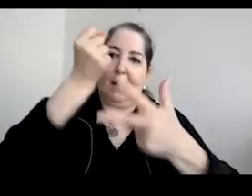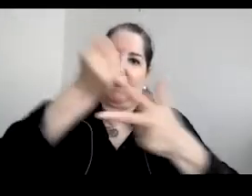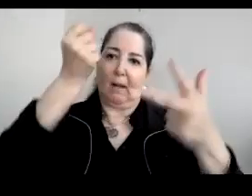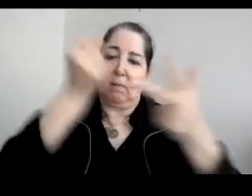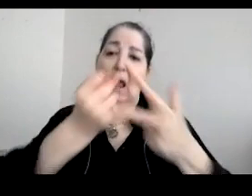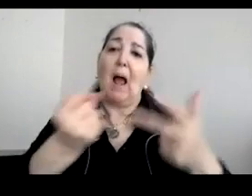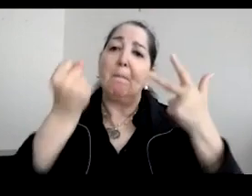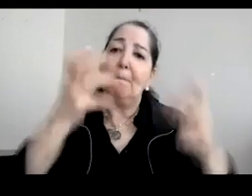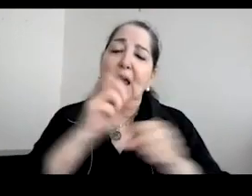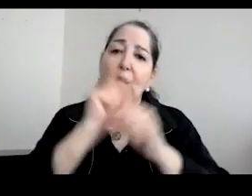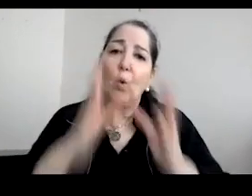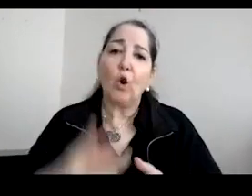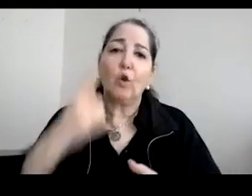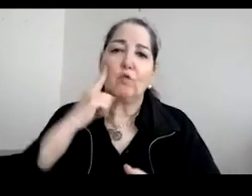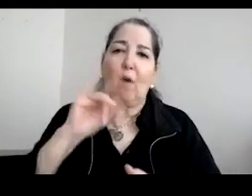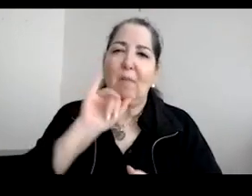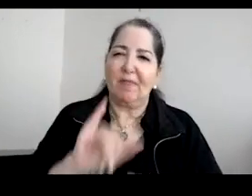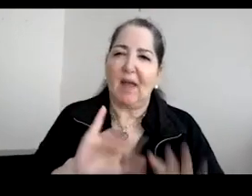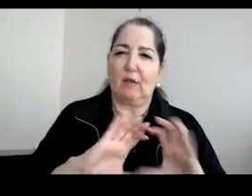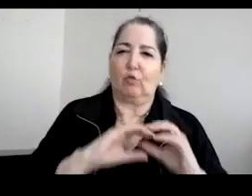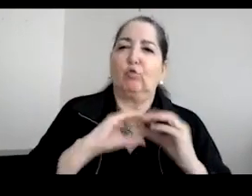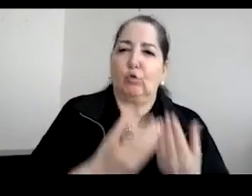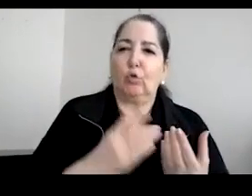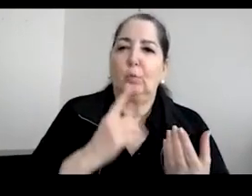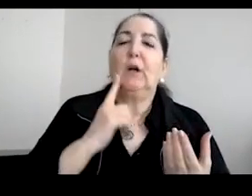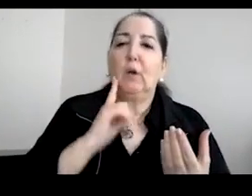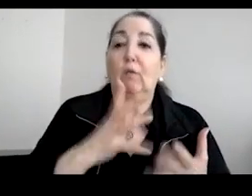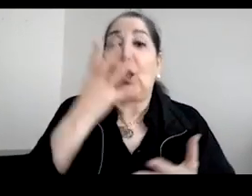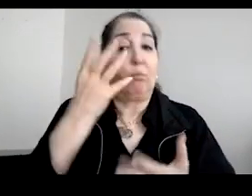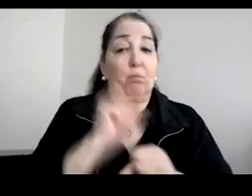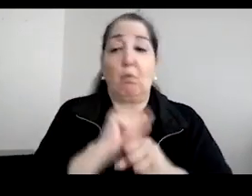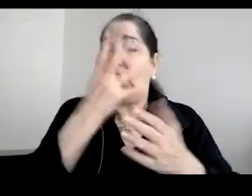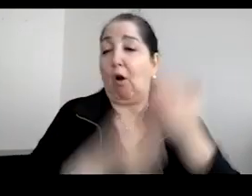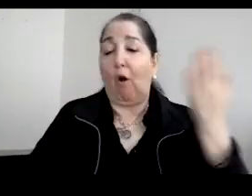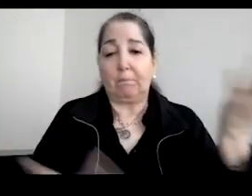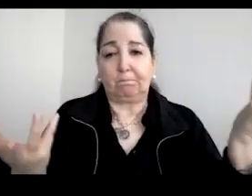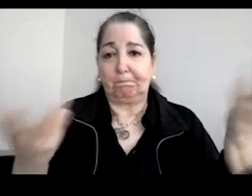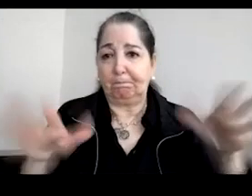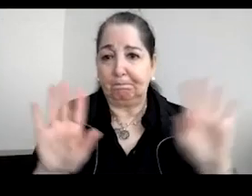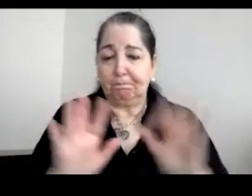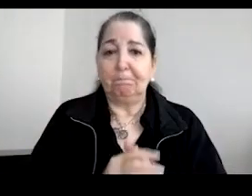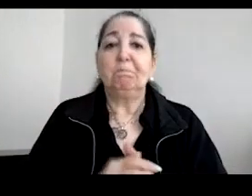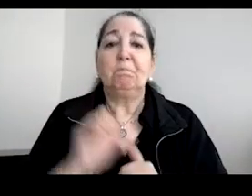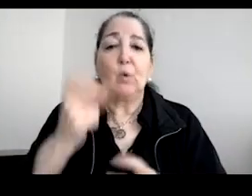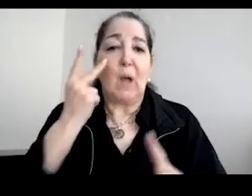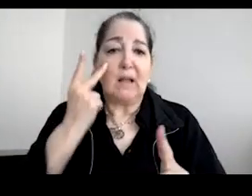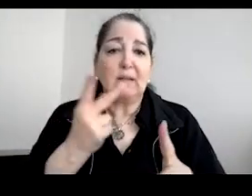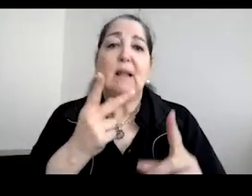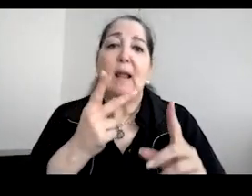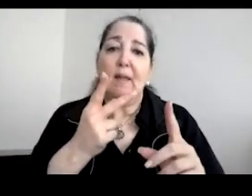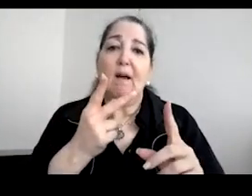and have seen large job losses. Okay, so these industries employ a lot of